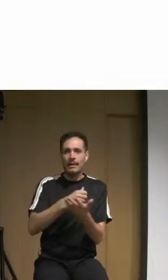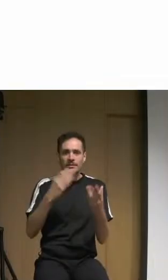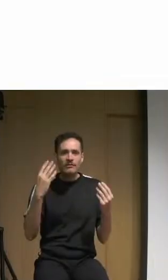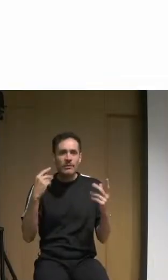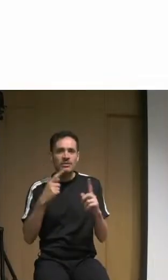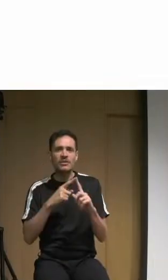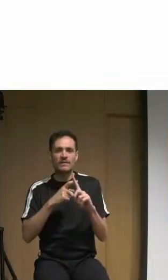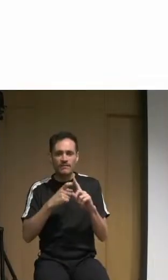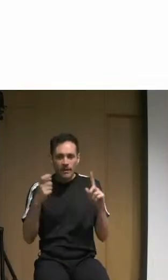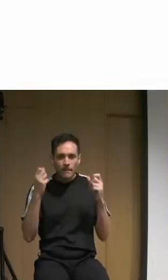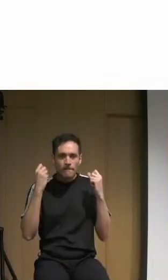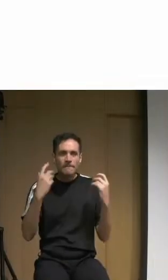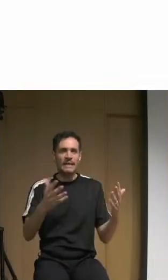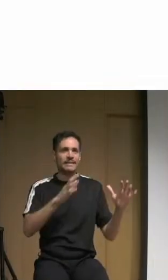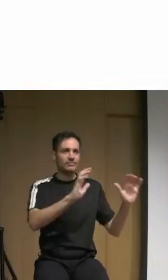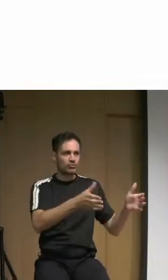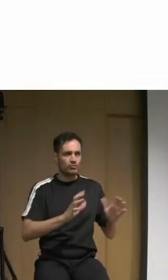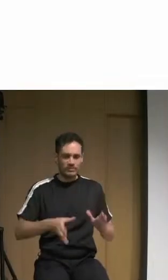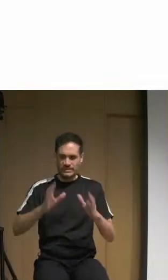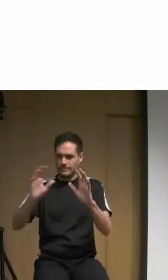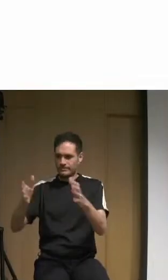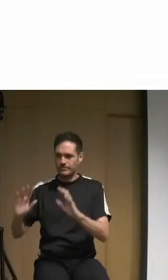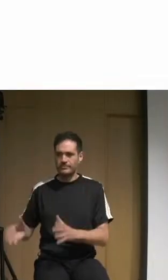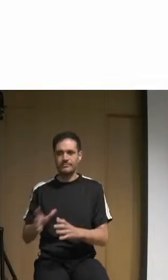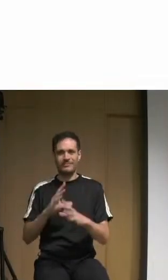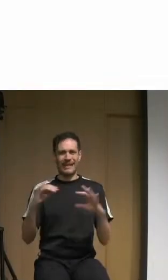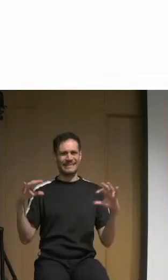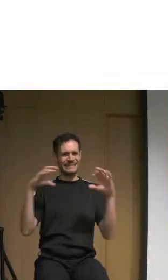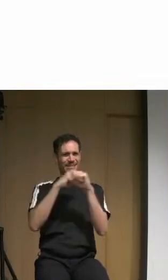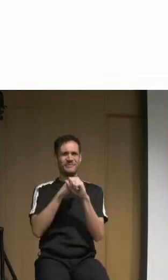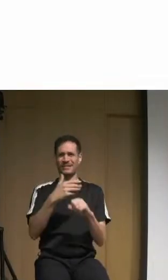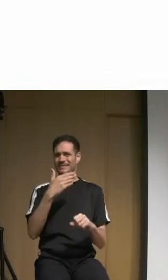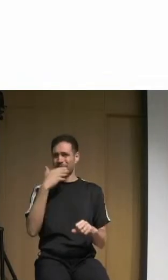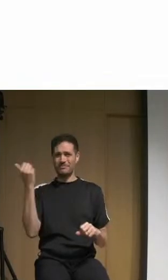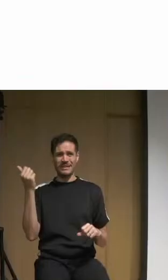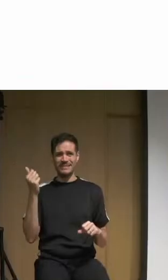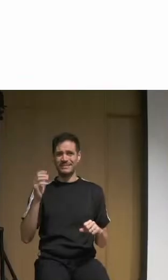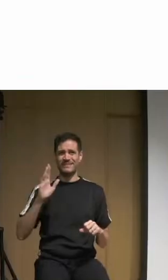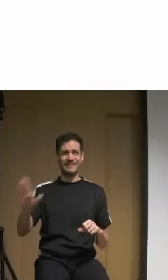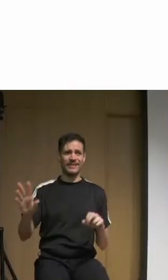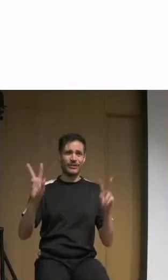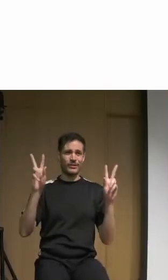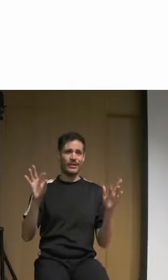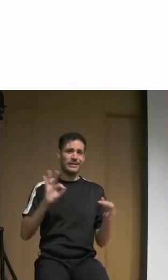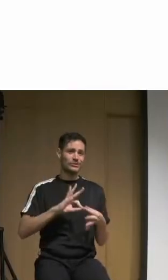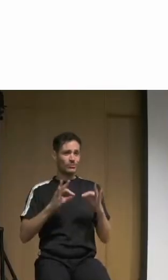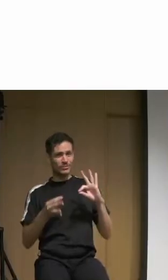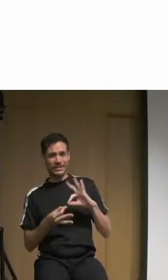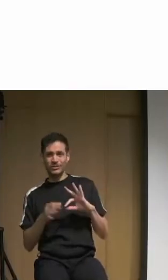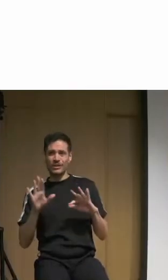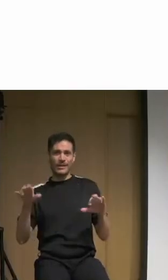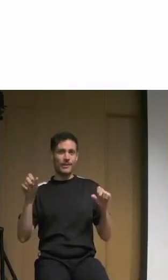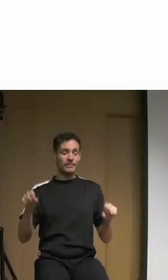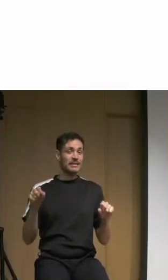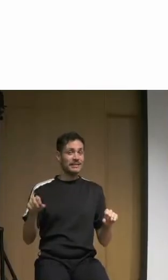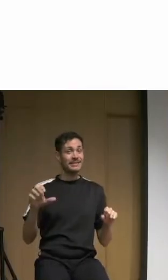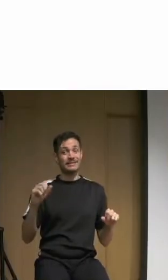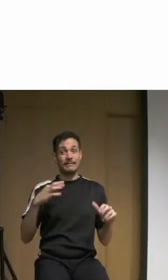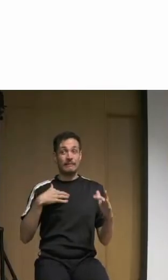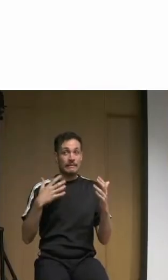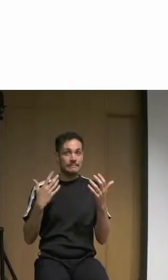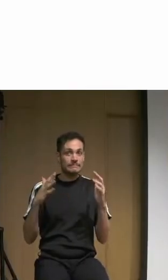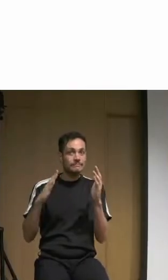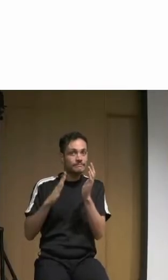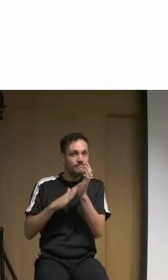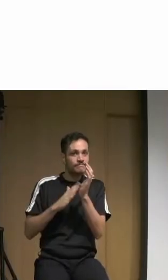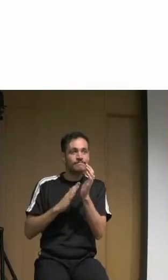first glance, summarized to the best of their interpretation and ability, and I applaud the ability